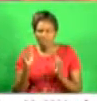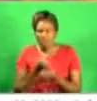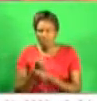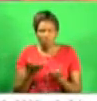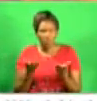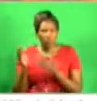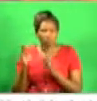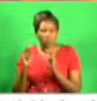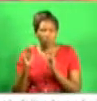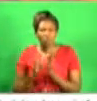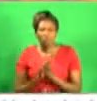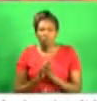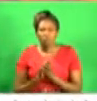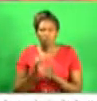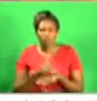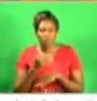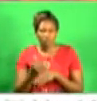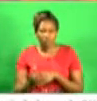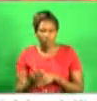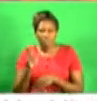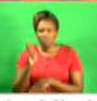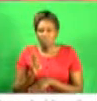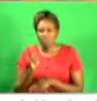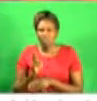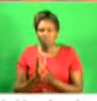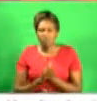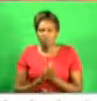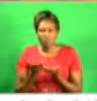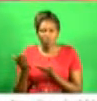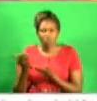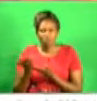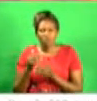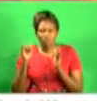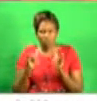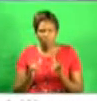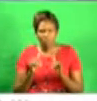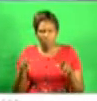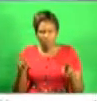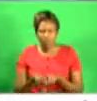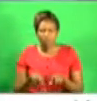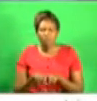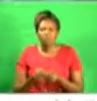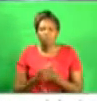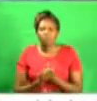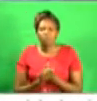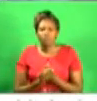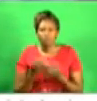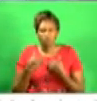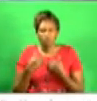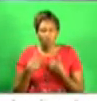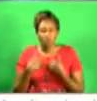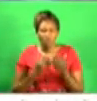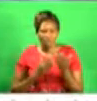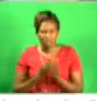out. Therefore, the second count will not be carried out and it will remain in abeyance. You have a right of appeal